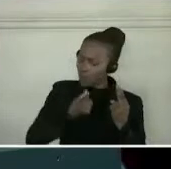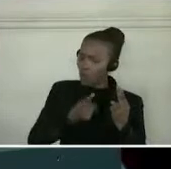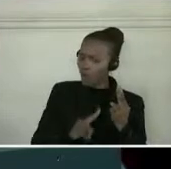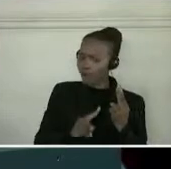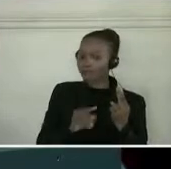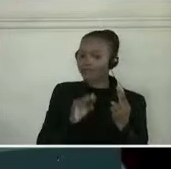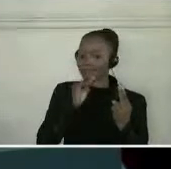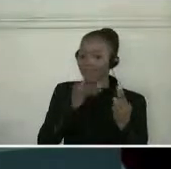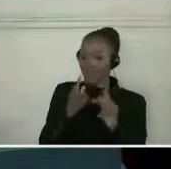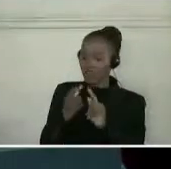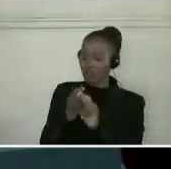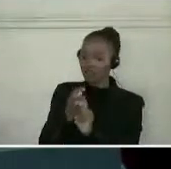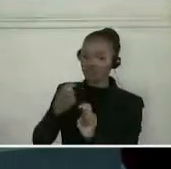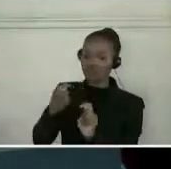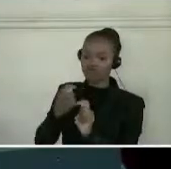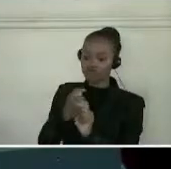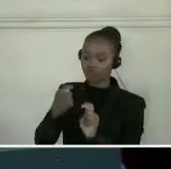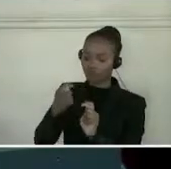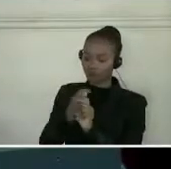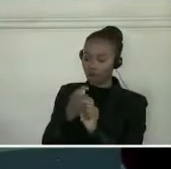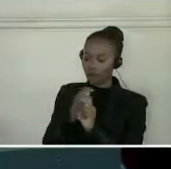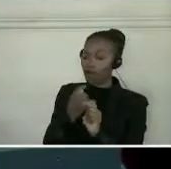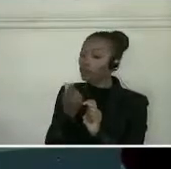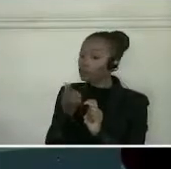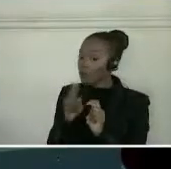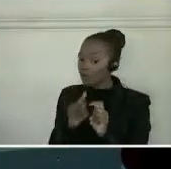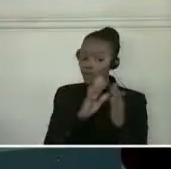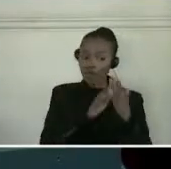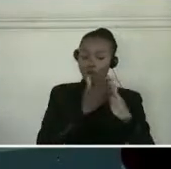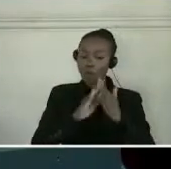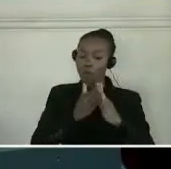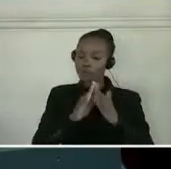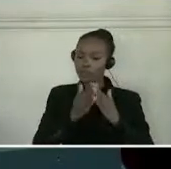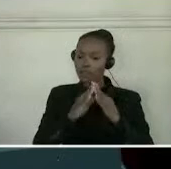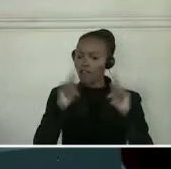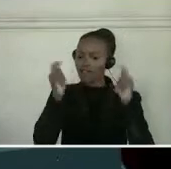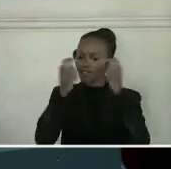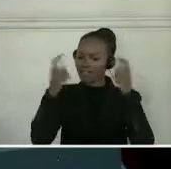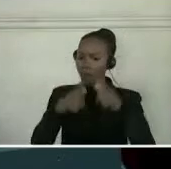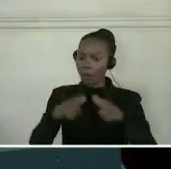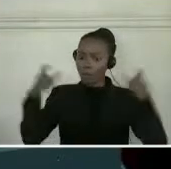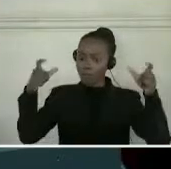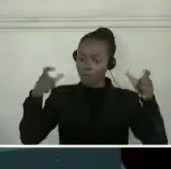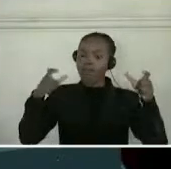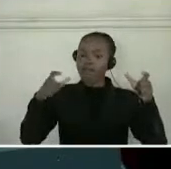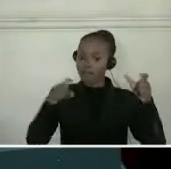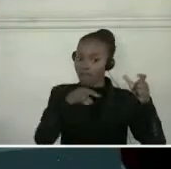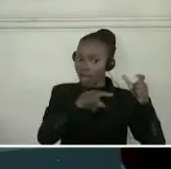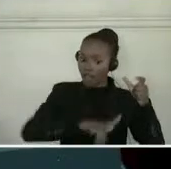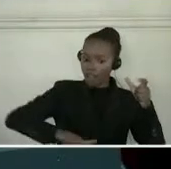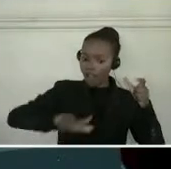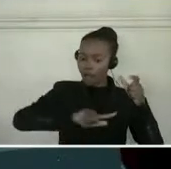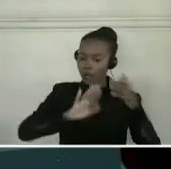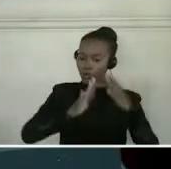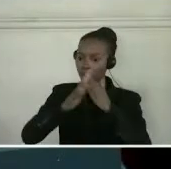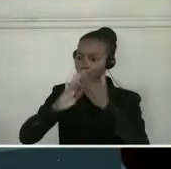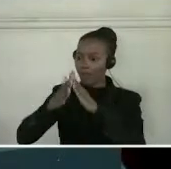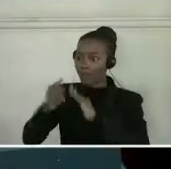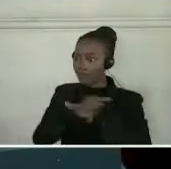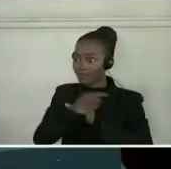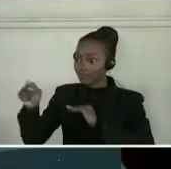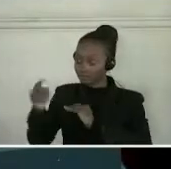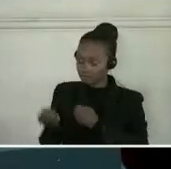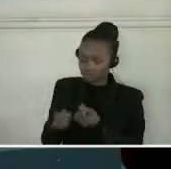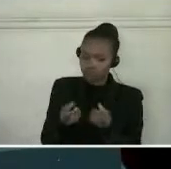will be utilized for community festival in various local municipalities especially rural areas